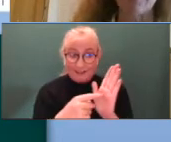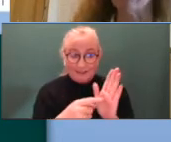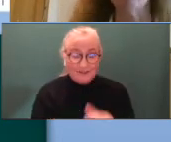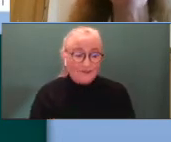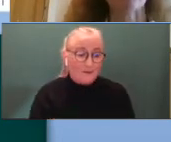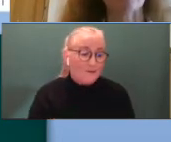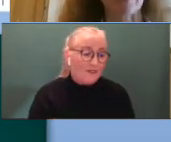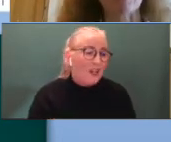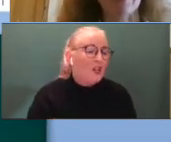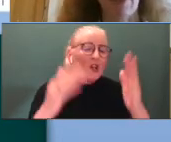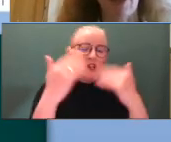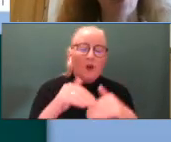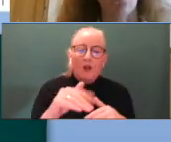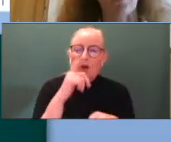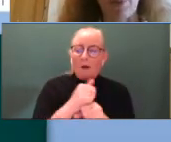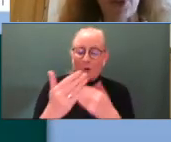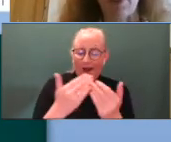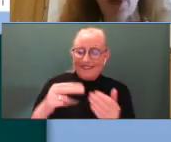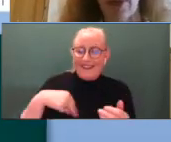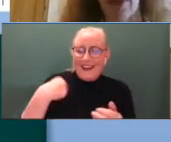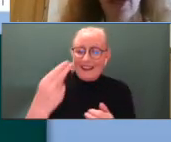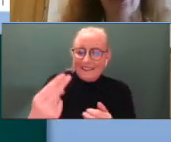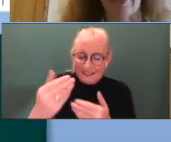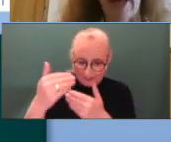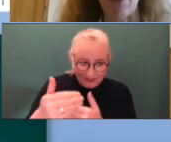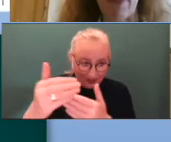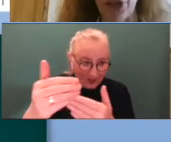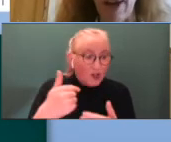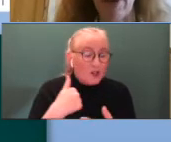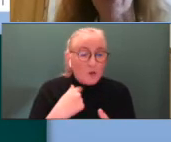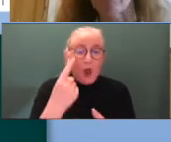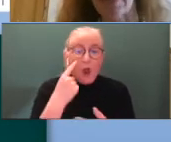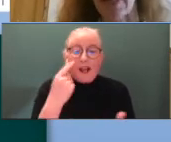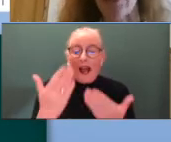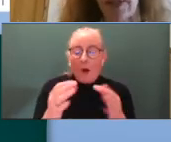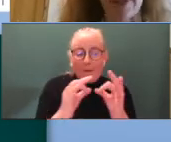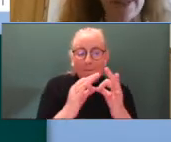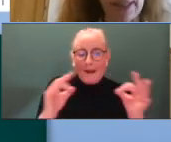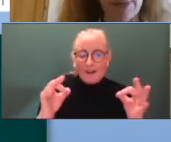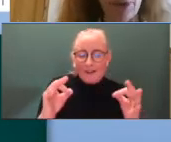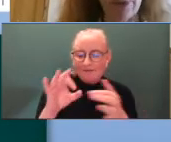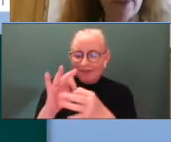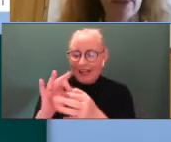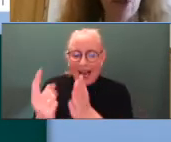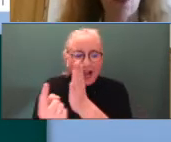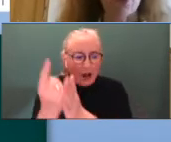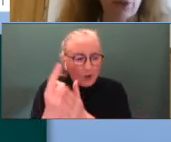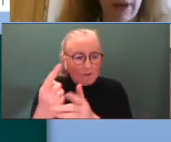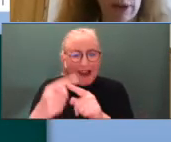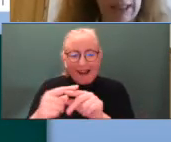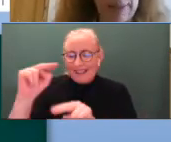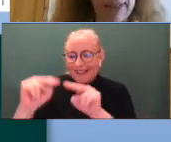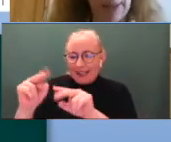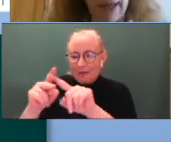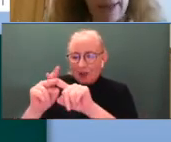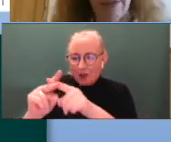So in terms of next steps, we will be doing work looking at how we measure outcomes and developing the assessment tools. We do have